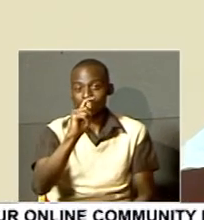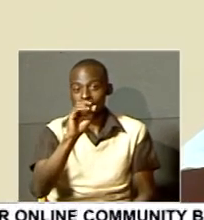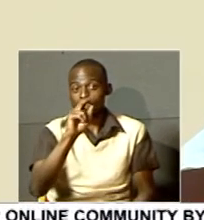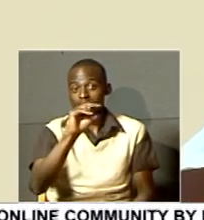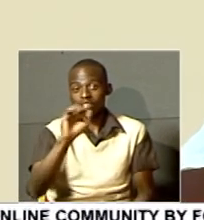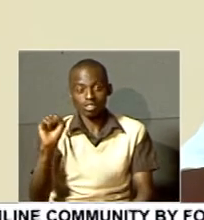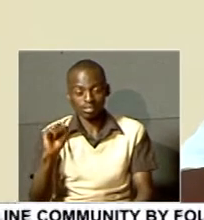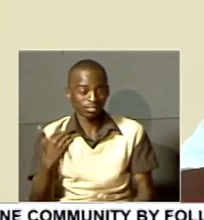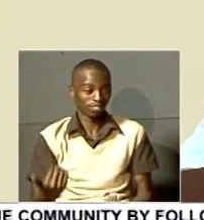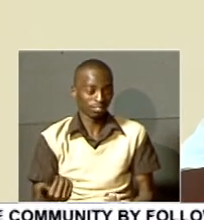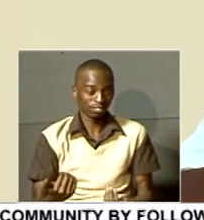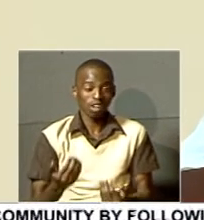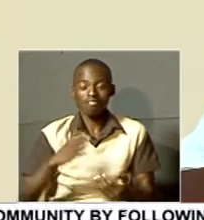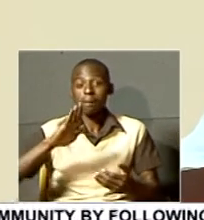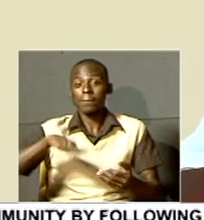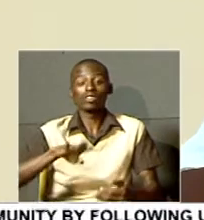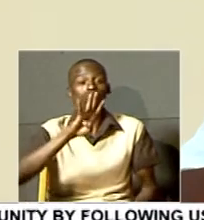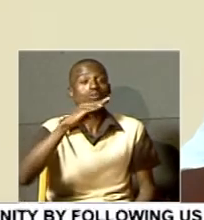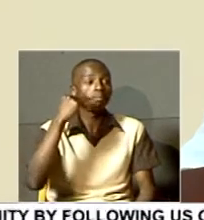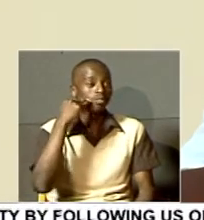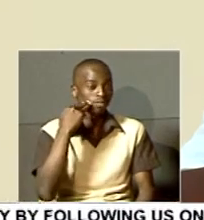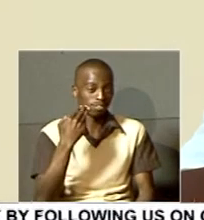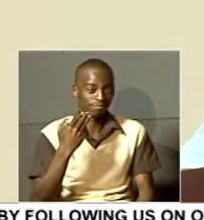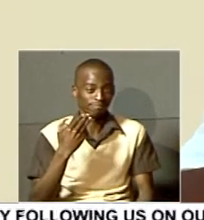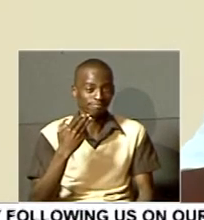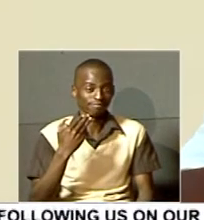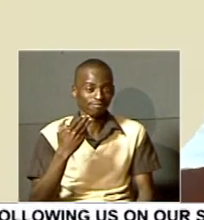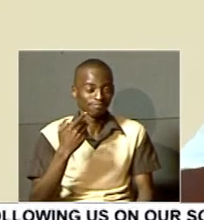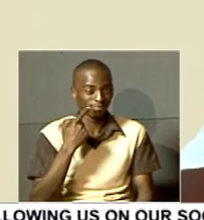Therefore, this is a surplus of 4 million tons.